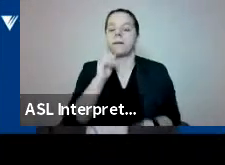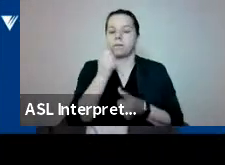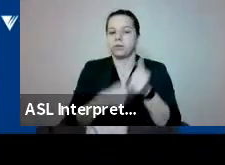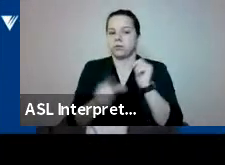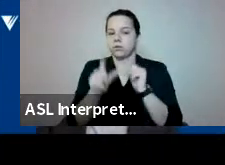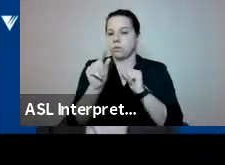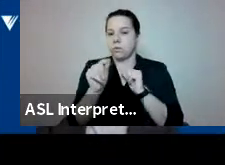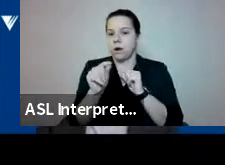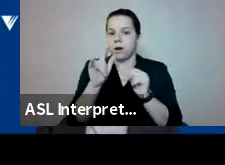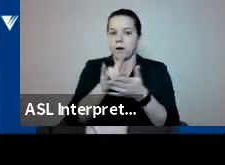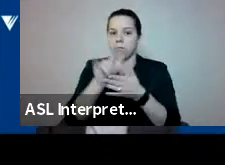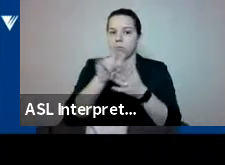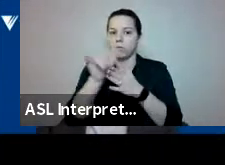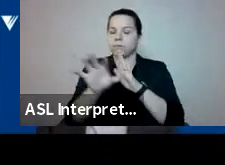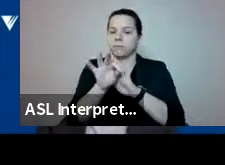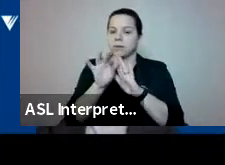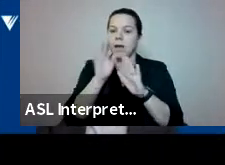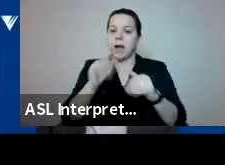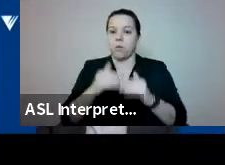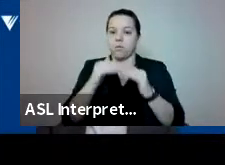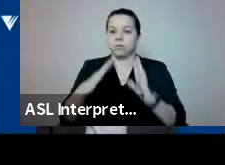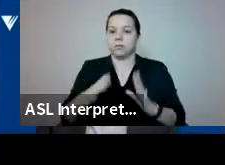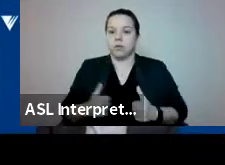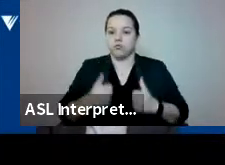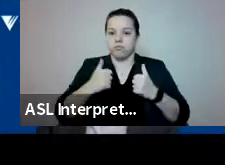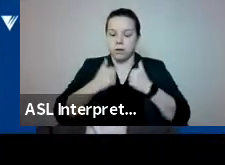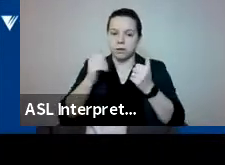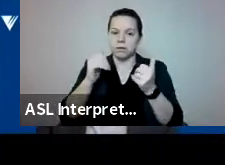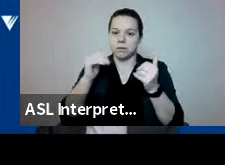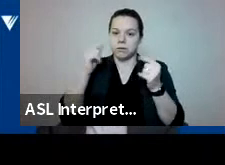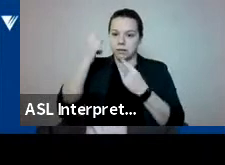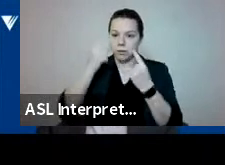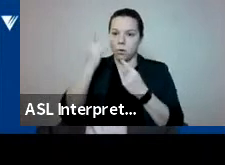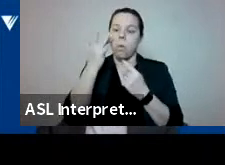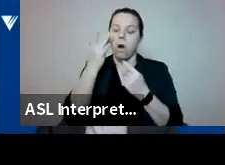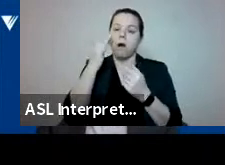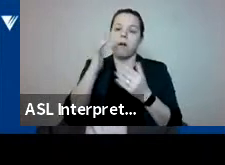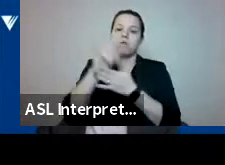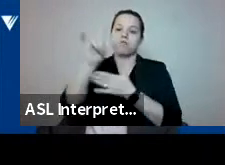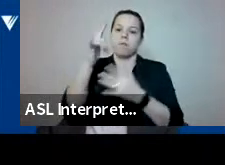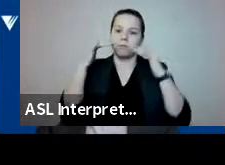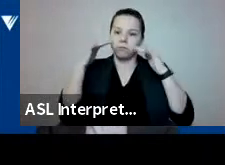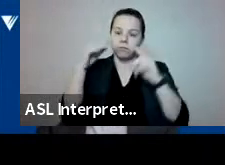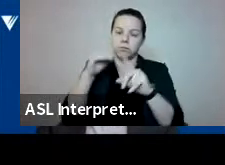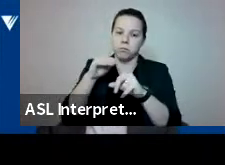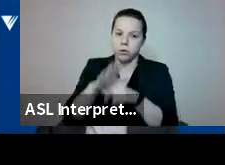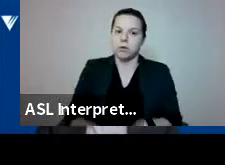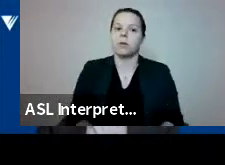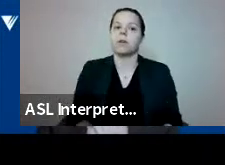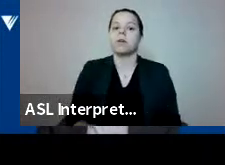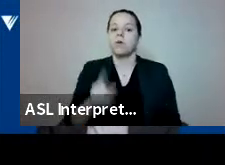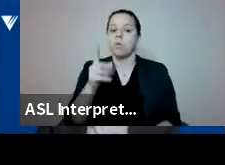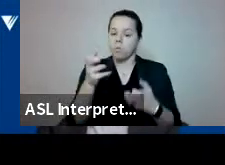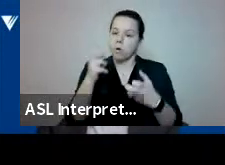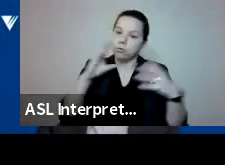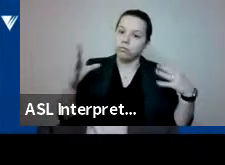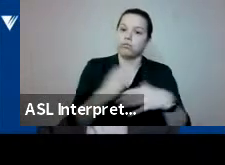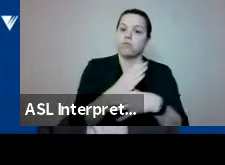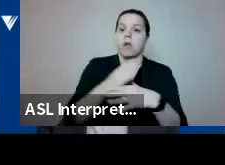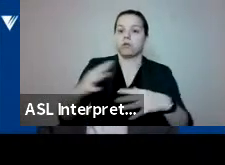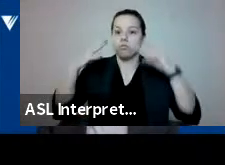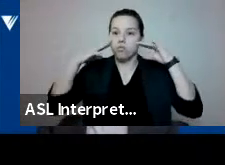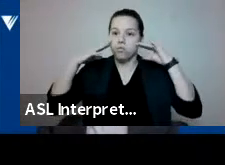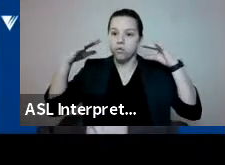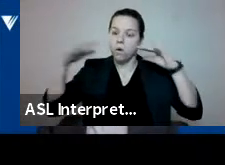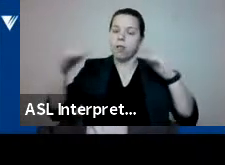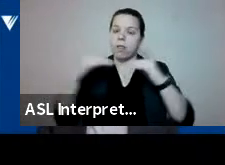selected, household addresses were considered based on their aircraft noise exposure. In order to ensure households exposed to a range of noise levels were included,